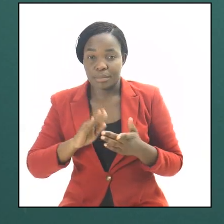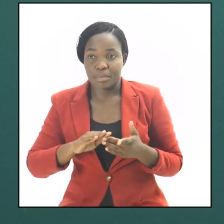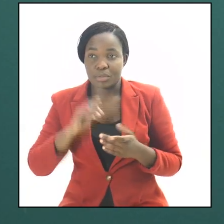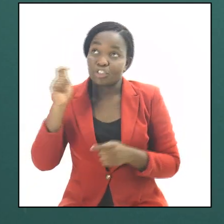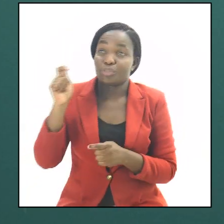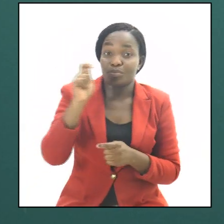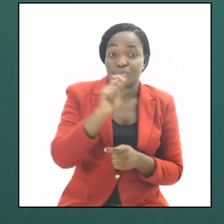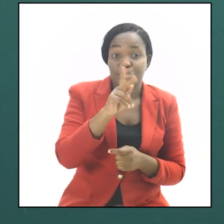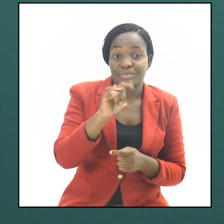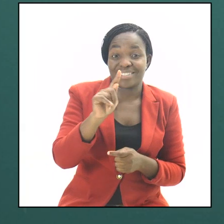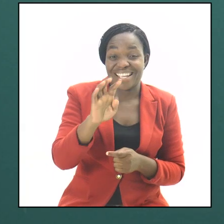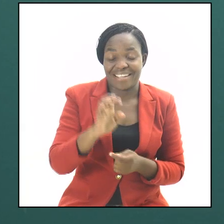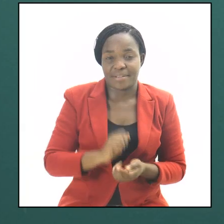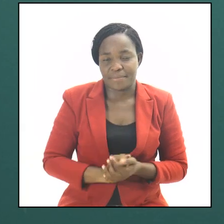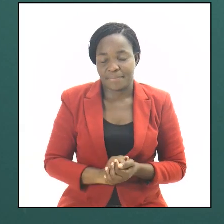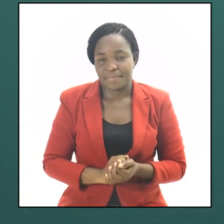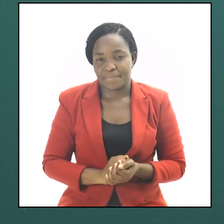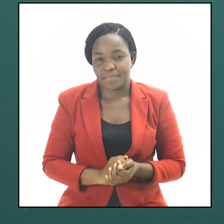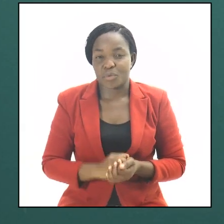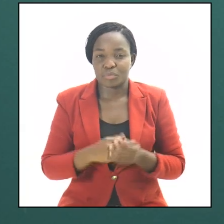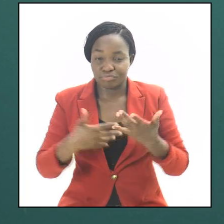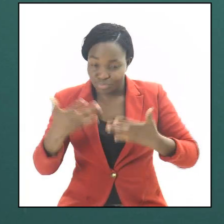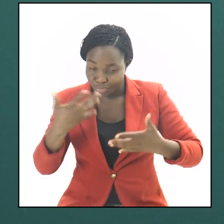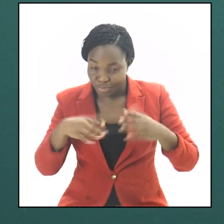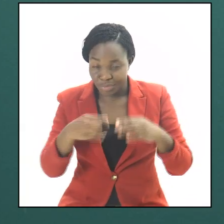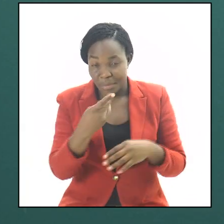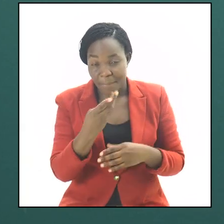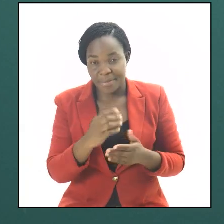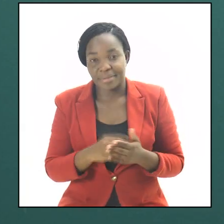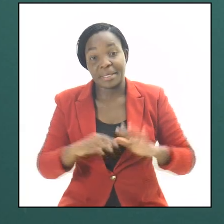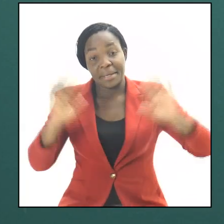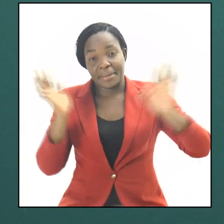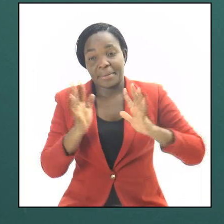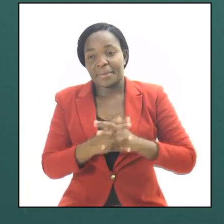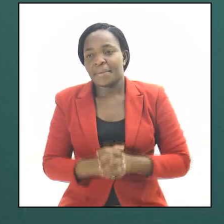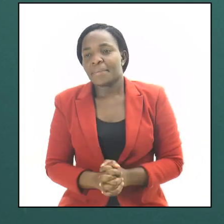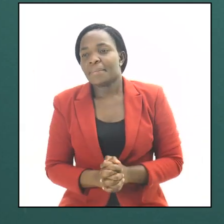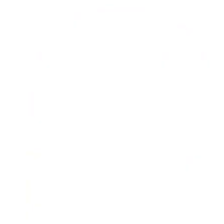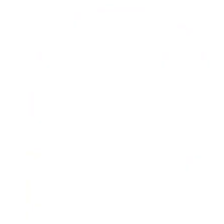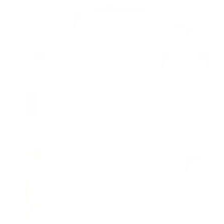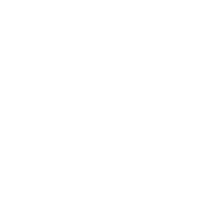look forward to sharing more maths with you next time. Until then, goodbye.